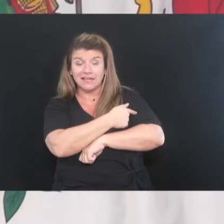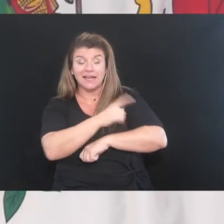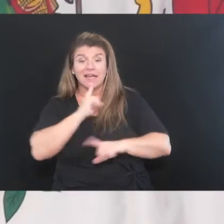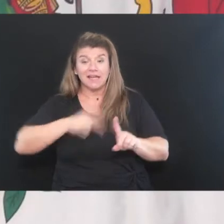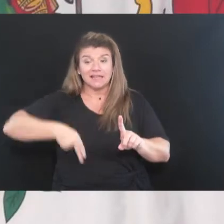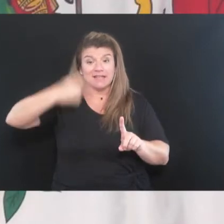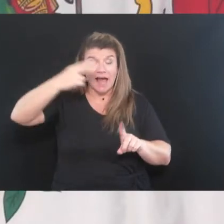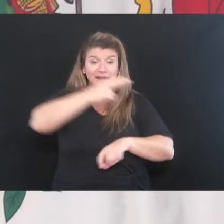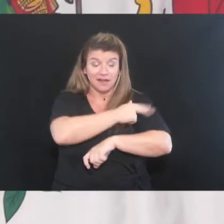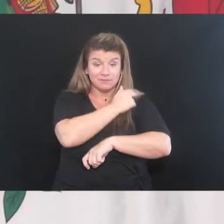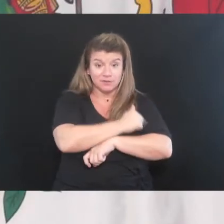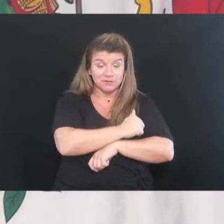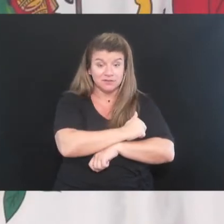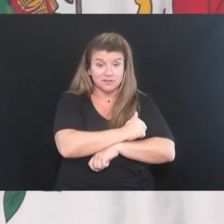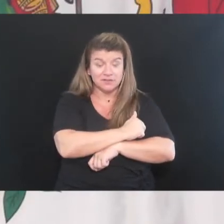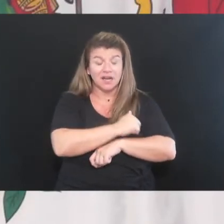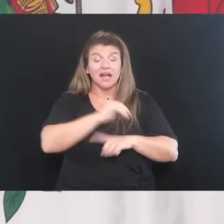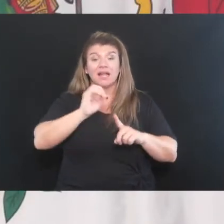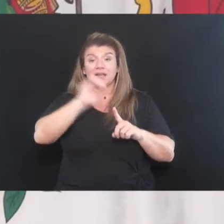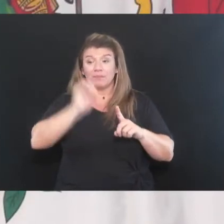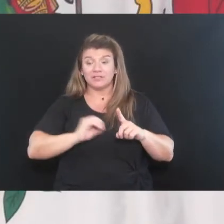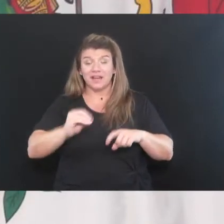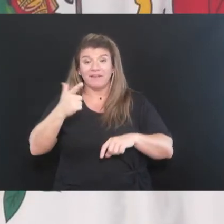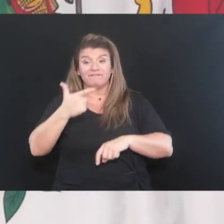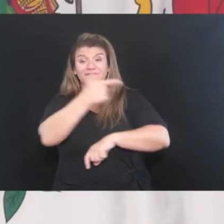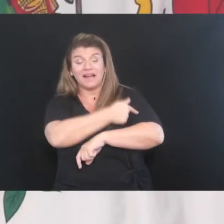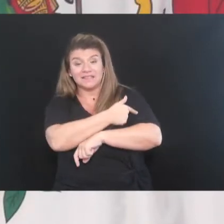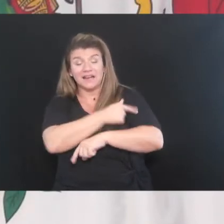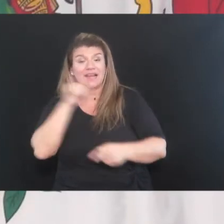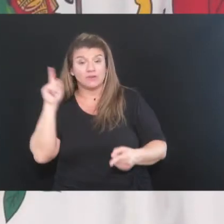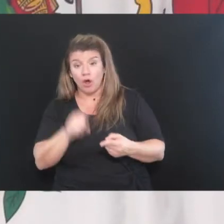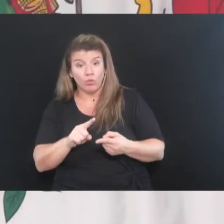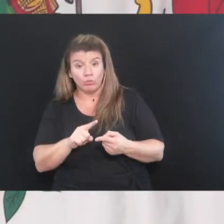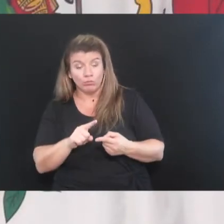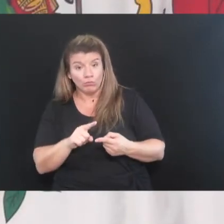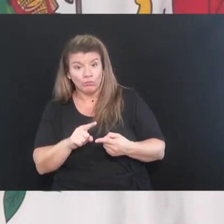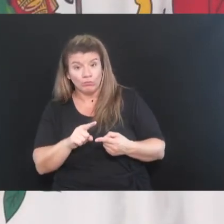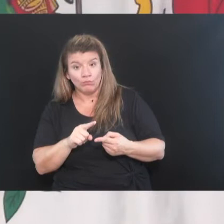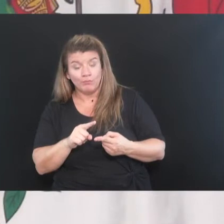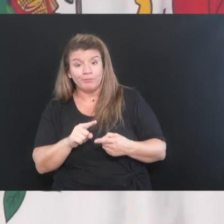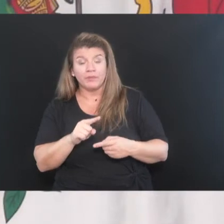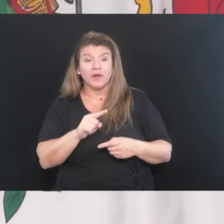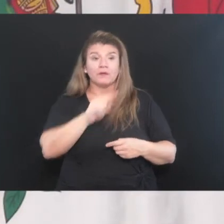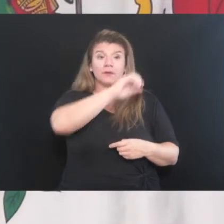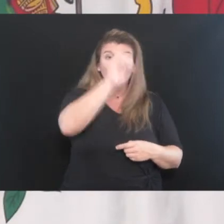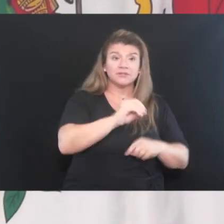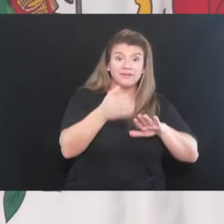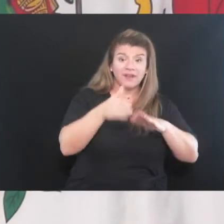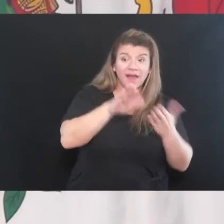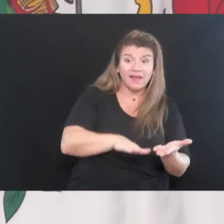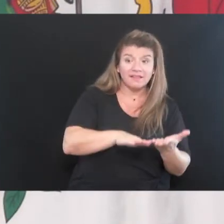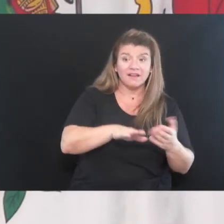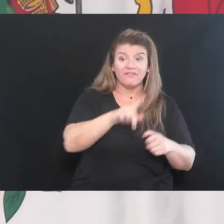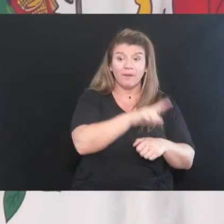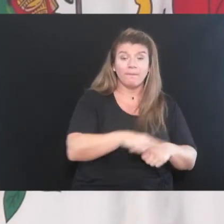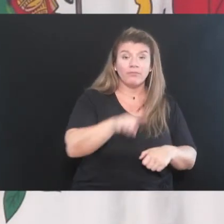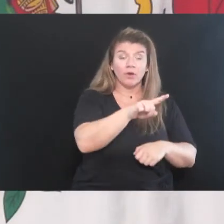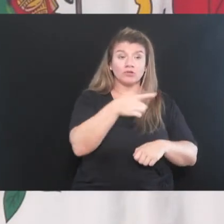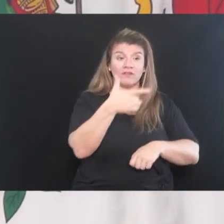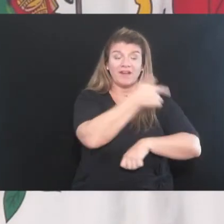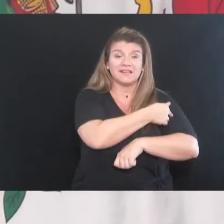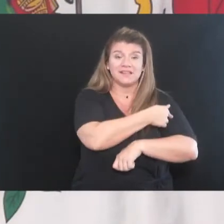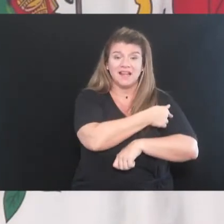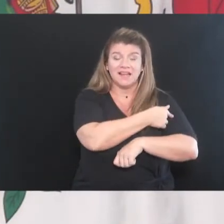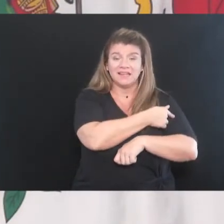high in our hospitals. The percentage of vaccinated is very low. The percentage of deaths from those that are vaccinated is